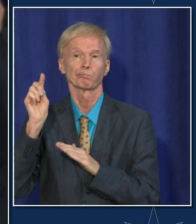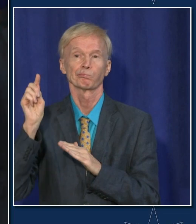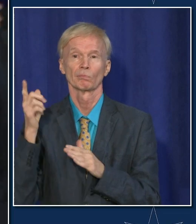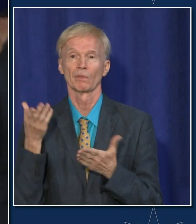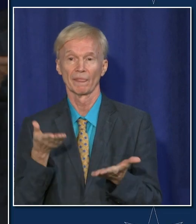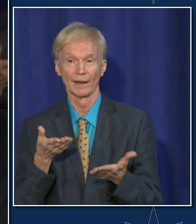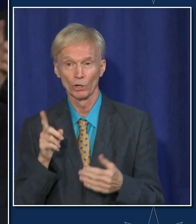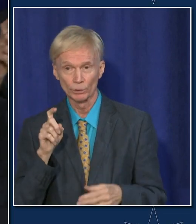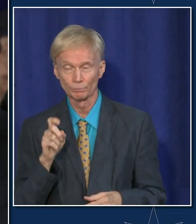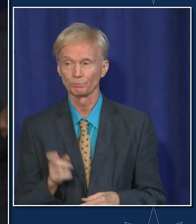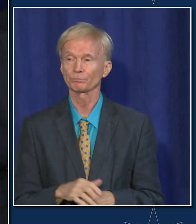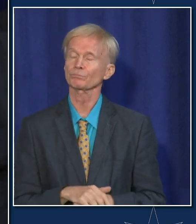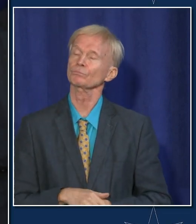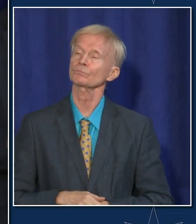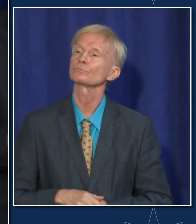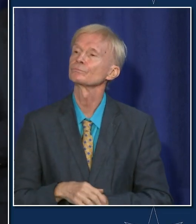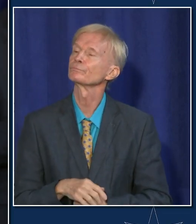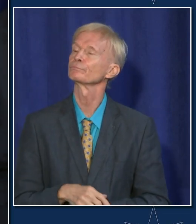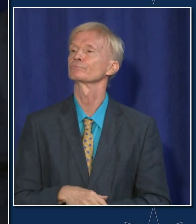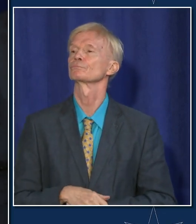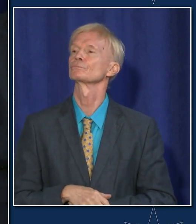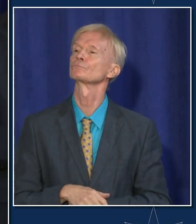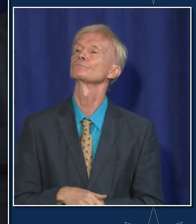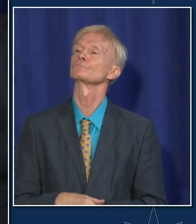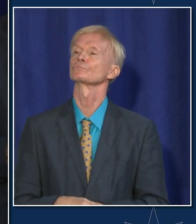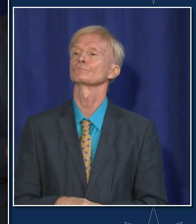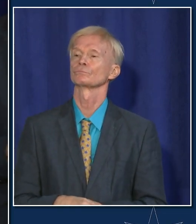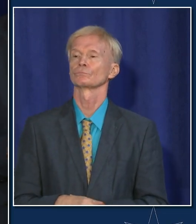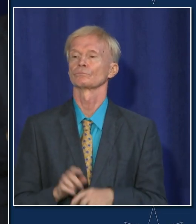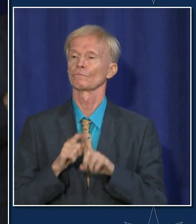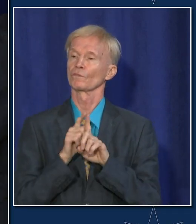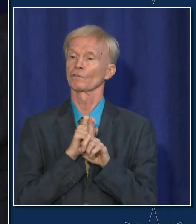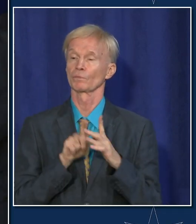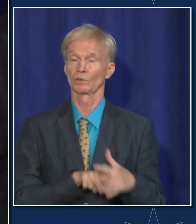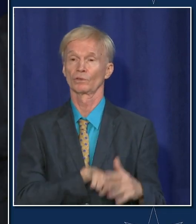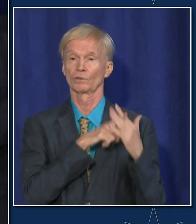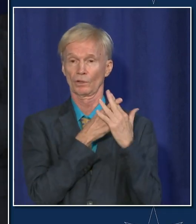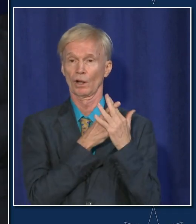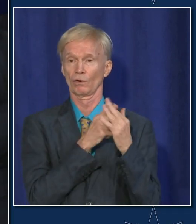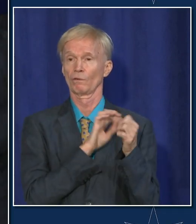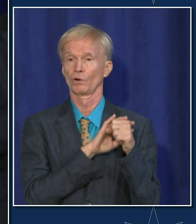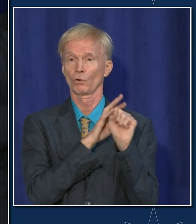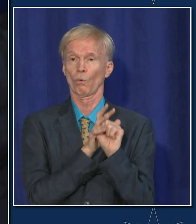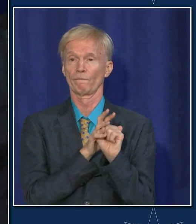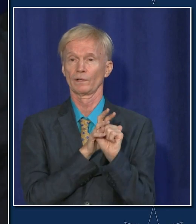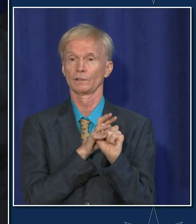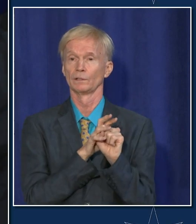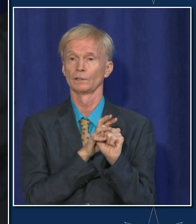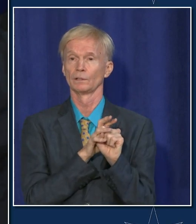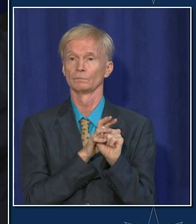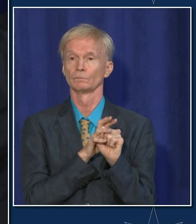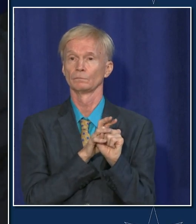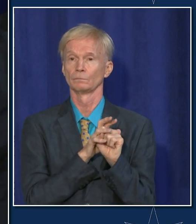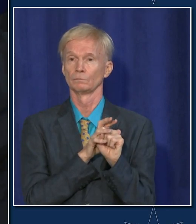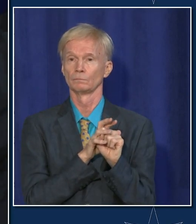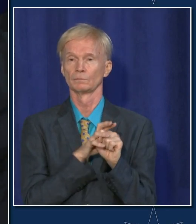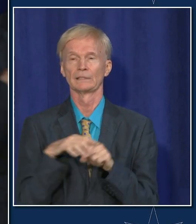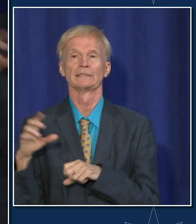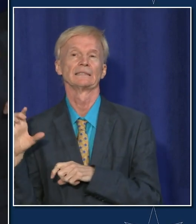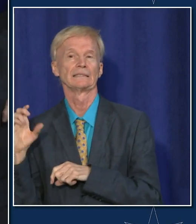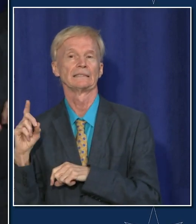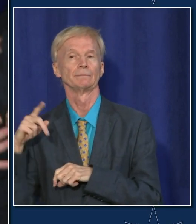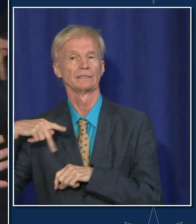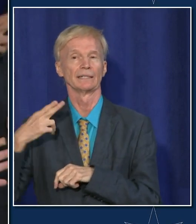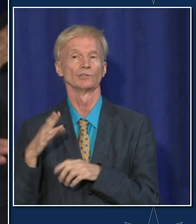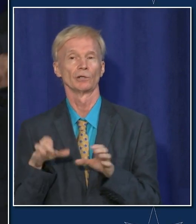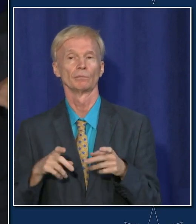there? So, from the very, very beginning of the COVID pandemic, CDPH decided of